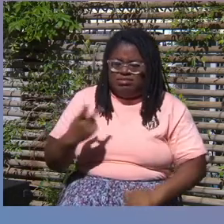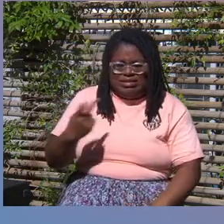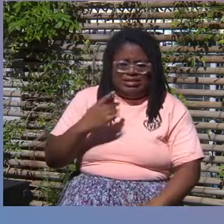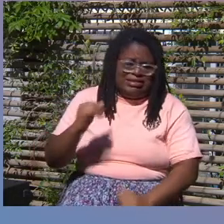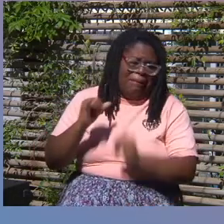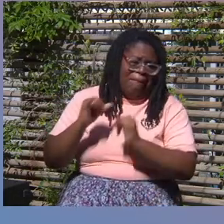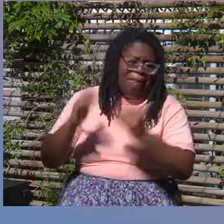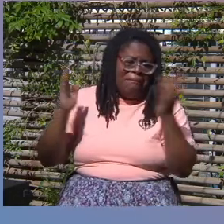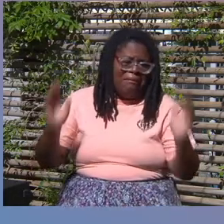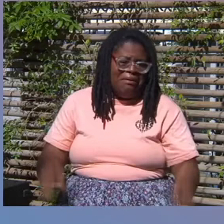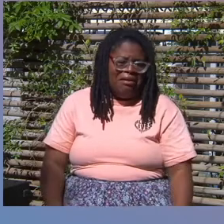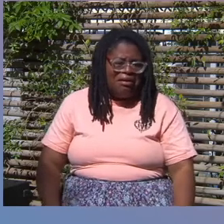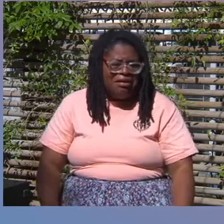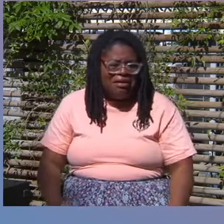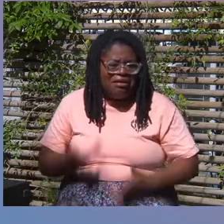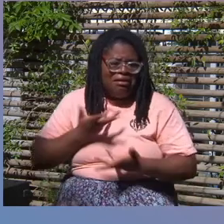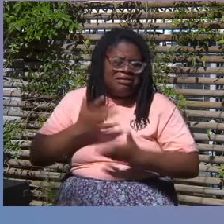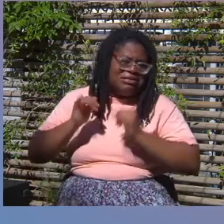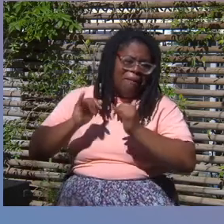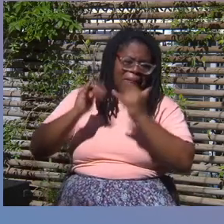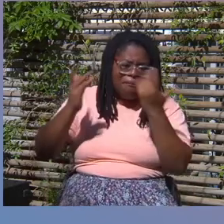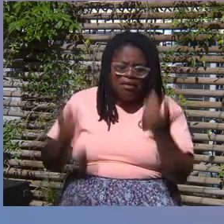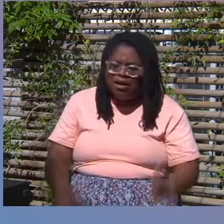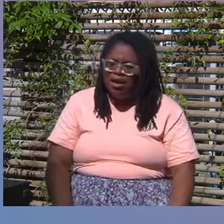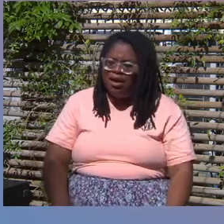both. Okay.